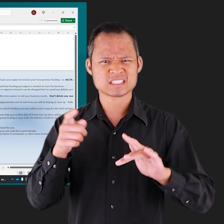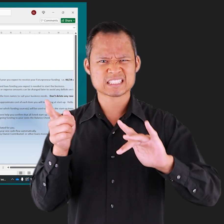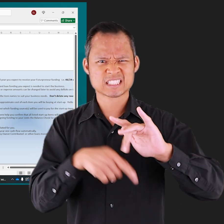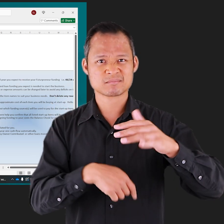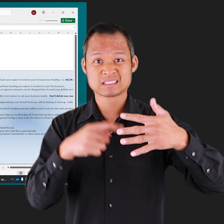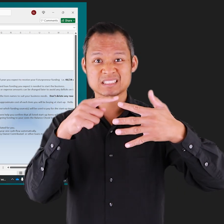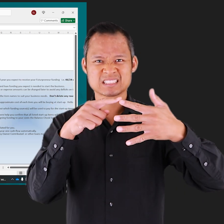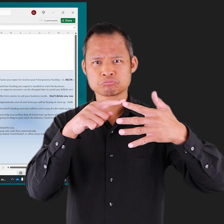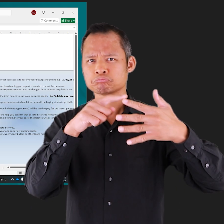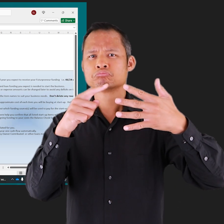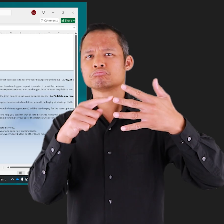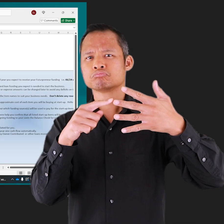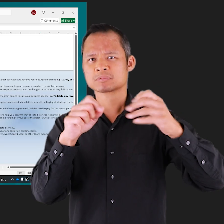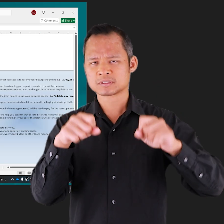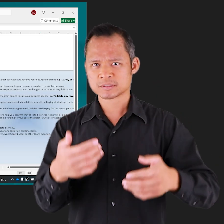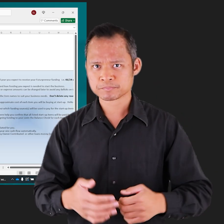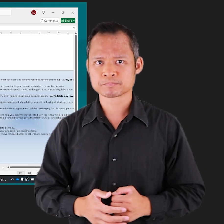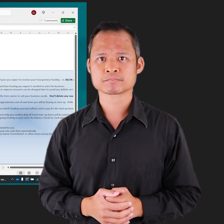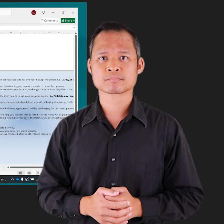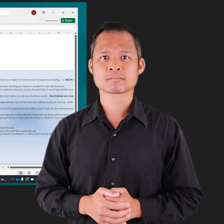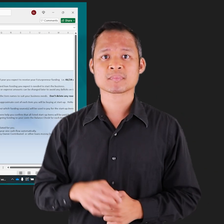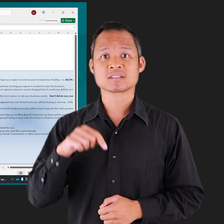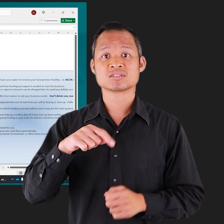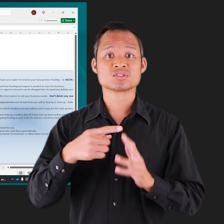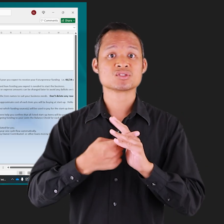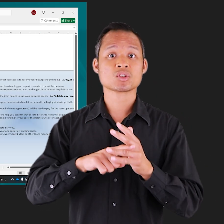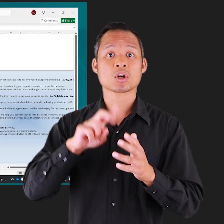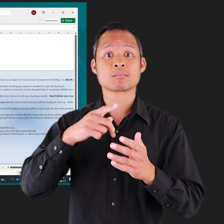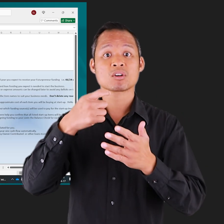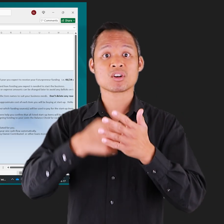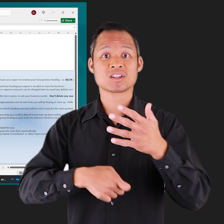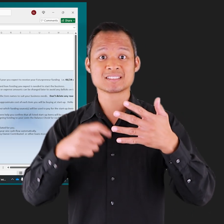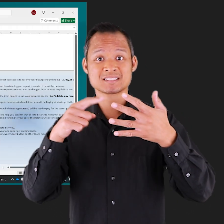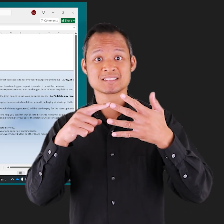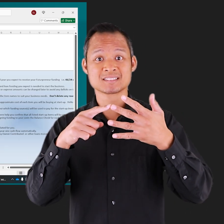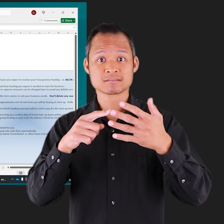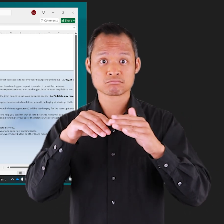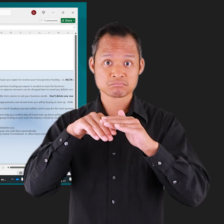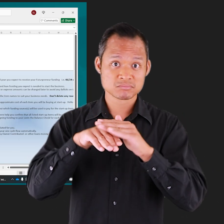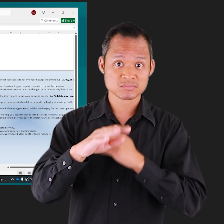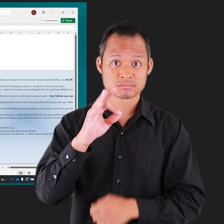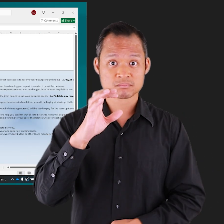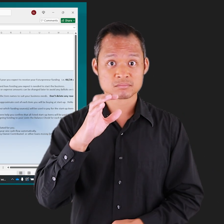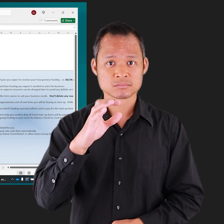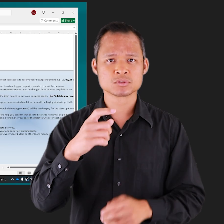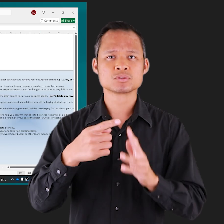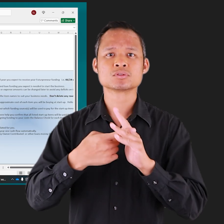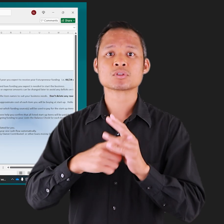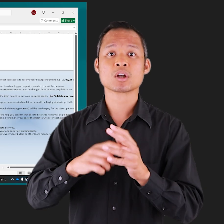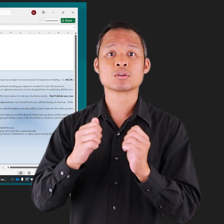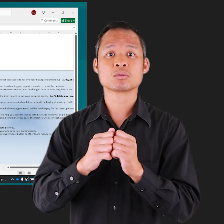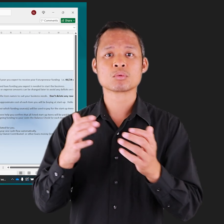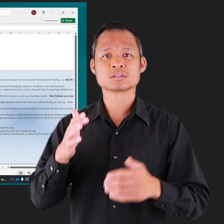past purchases, so they can skip this part in step 2. In the startup cost, step 3, if you're coming